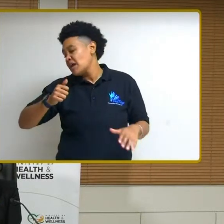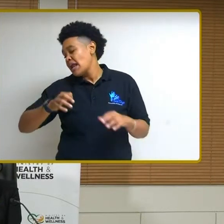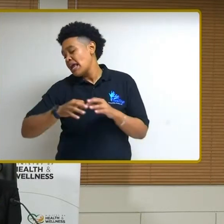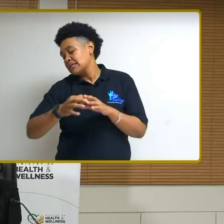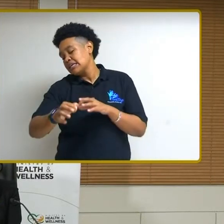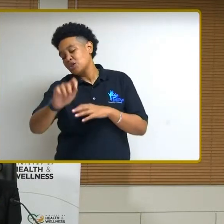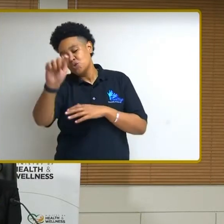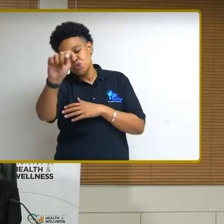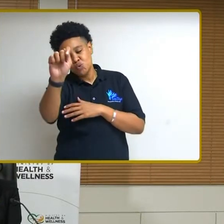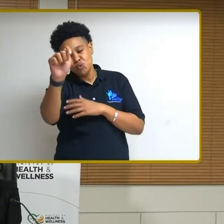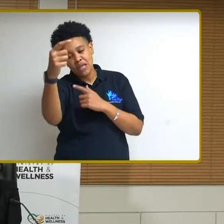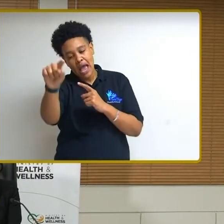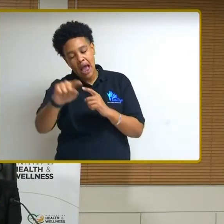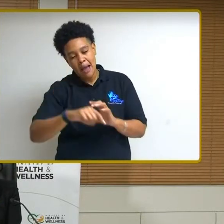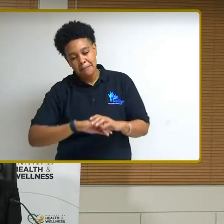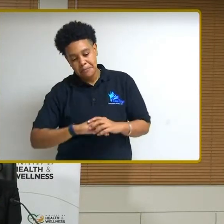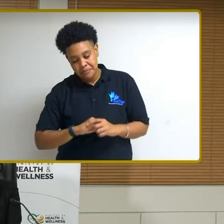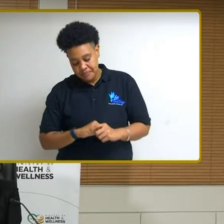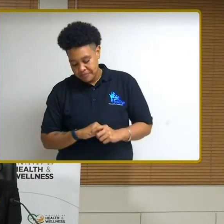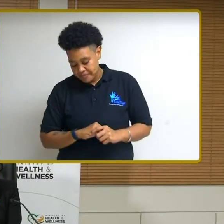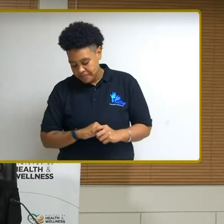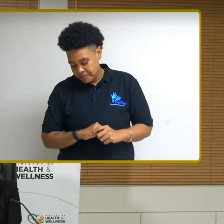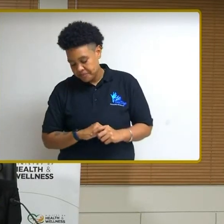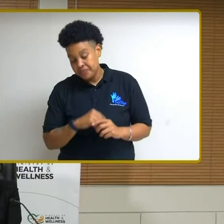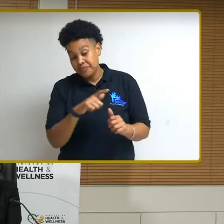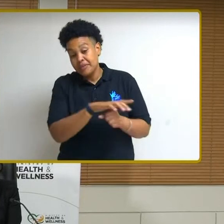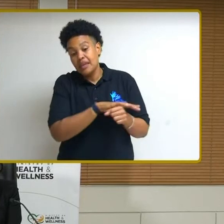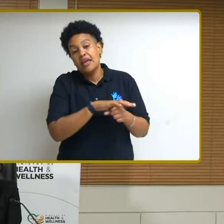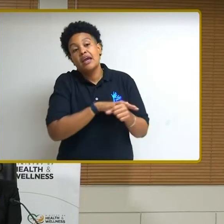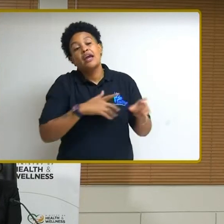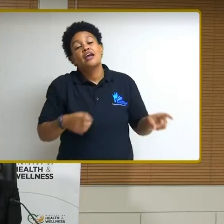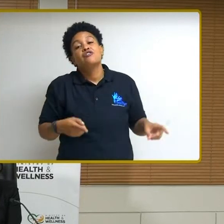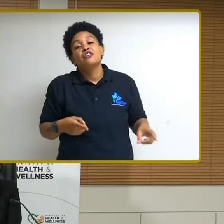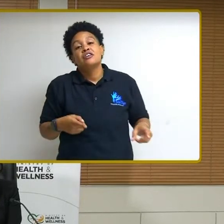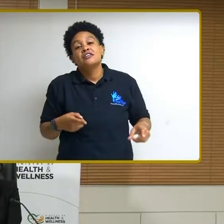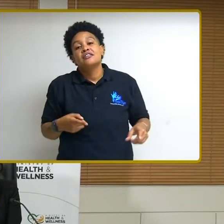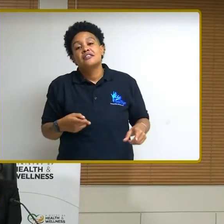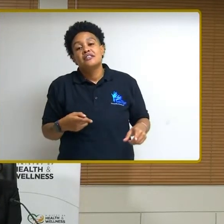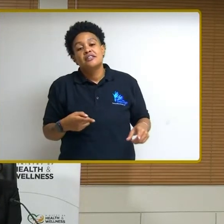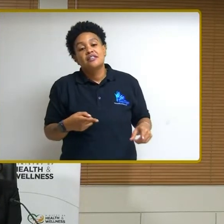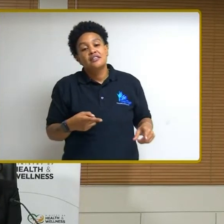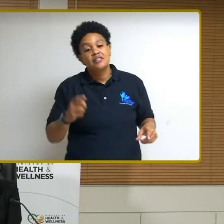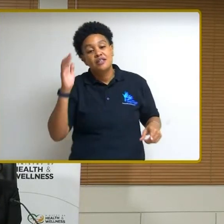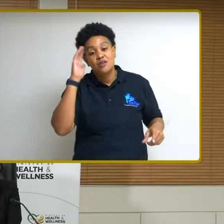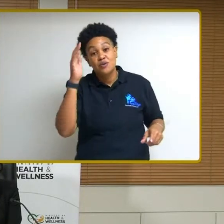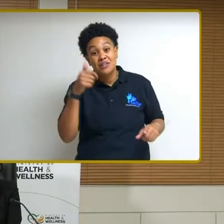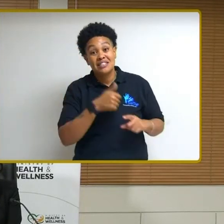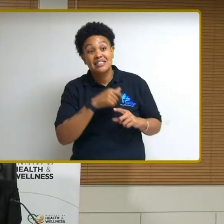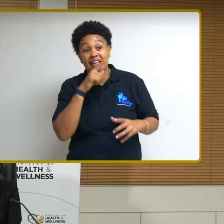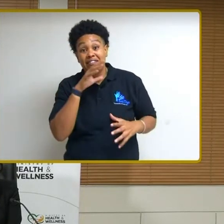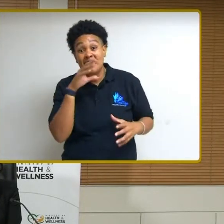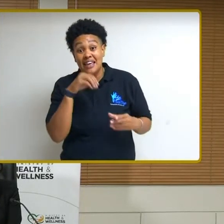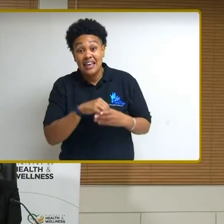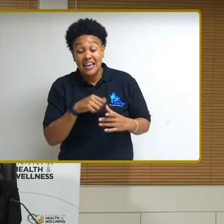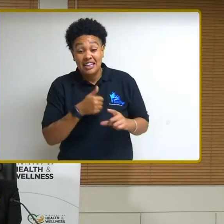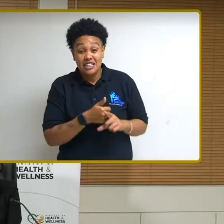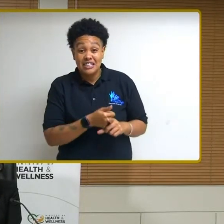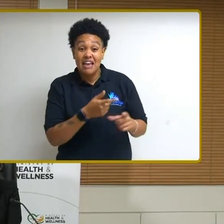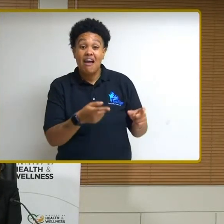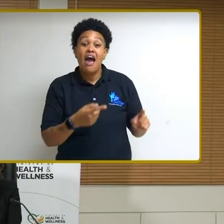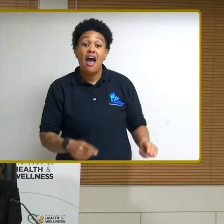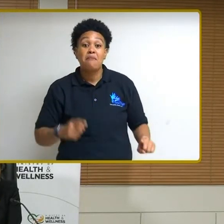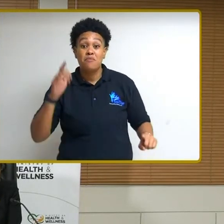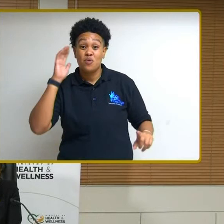Tuesday. The areas that will be engaged in SAFE will